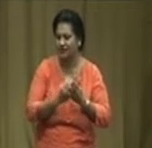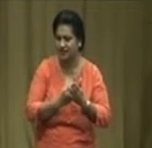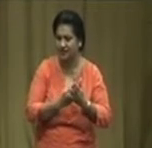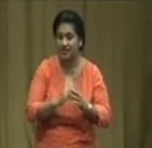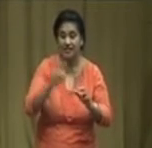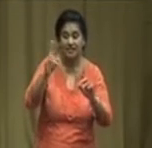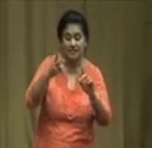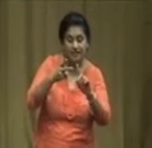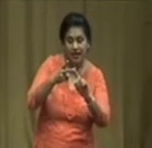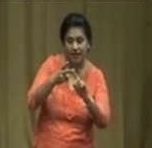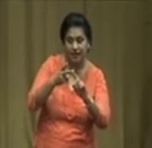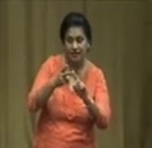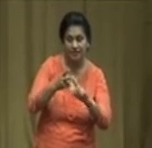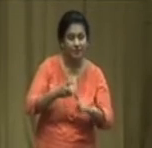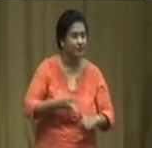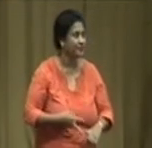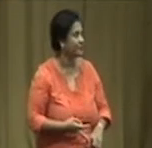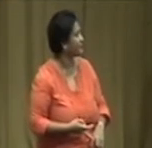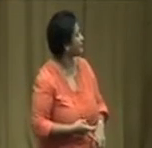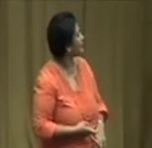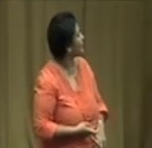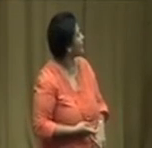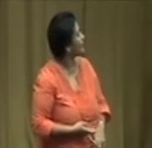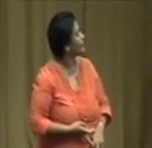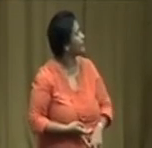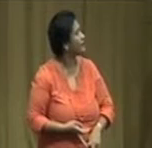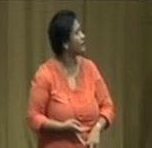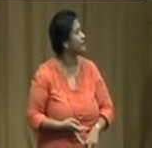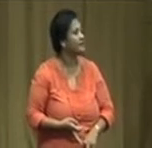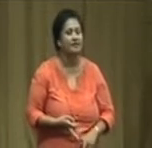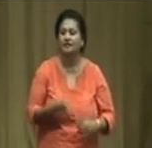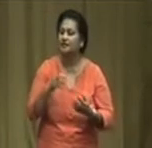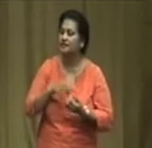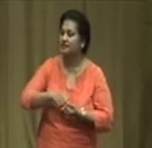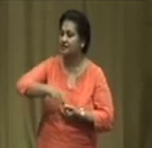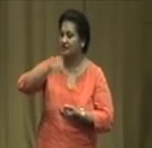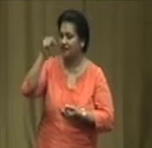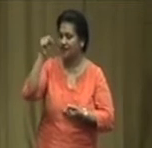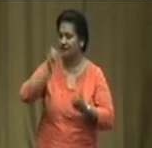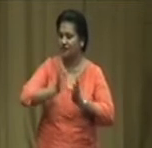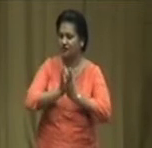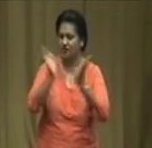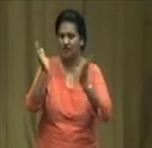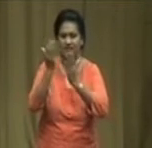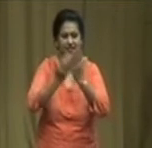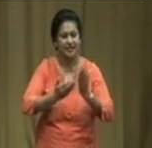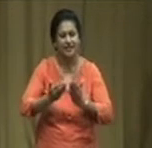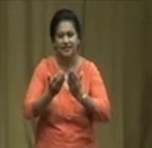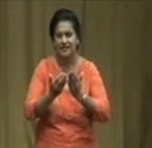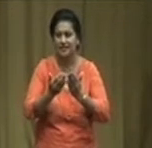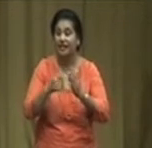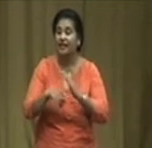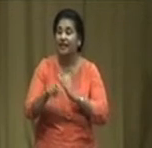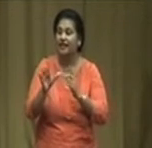second credential that we are working towards during our launch of our first year of study is a Certificate of General Studies in